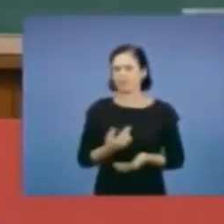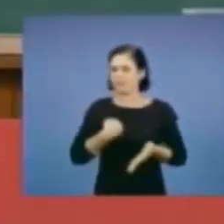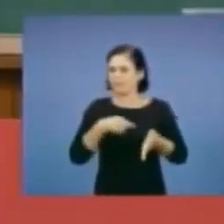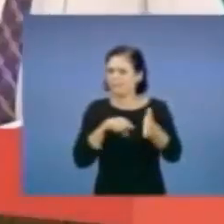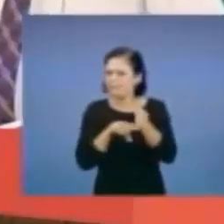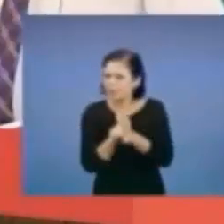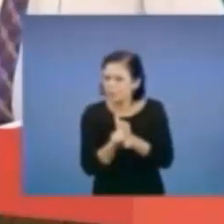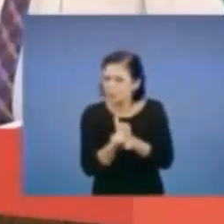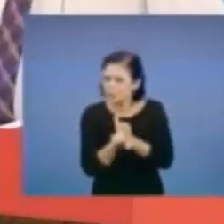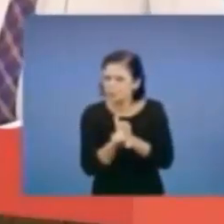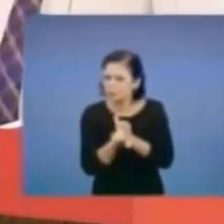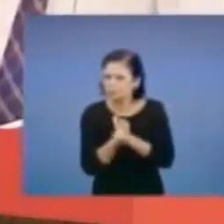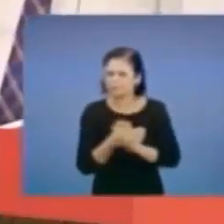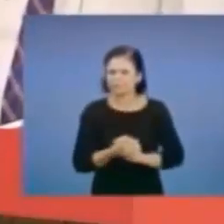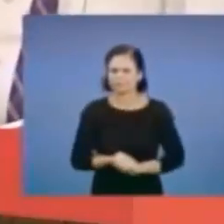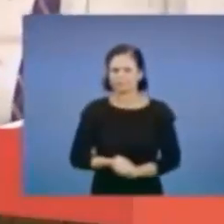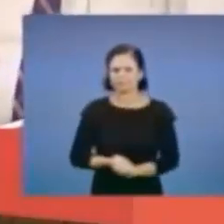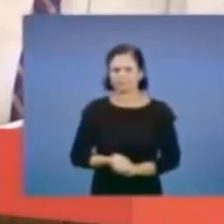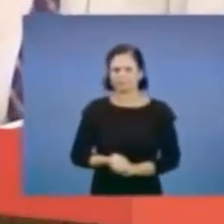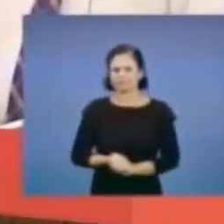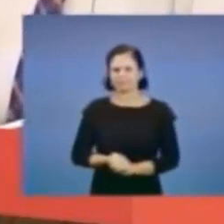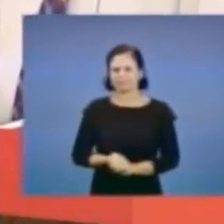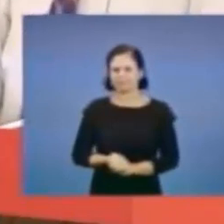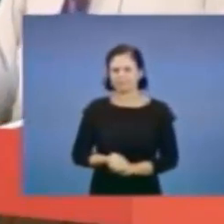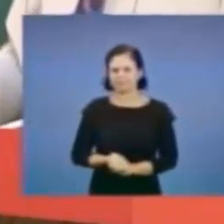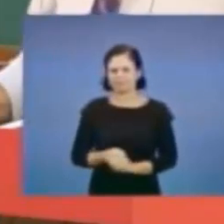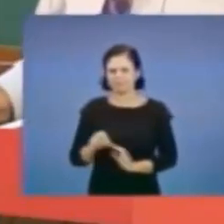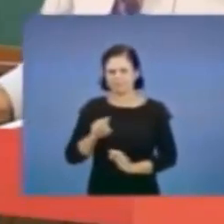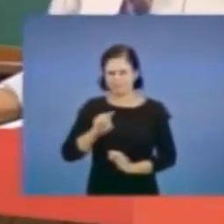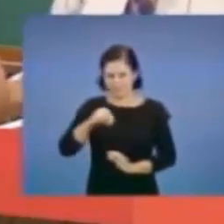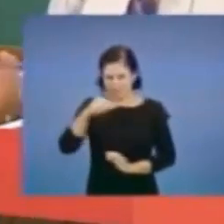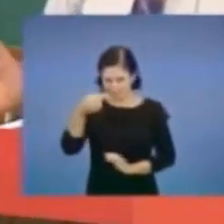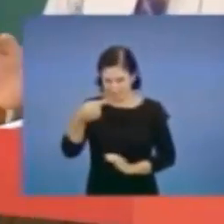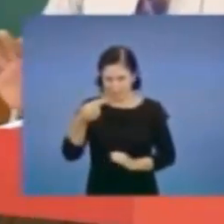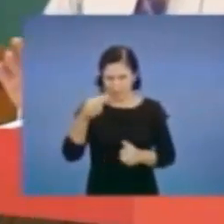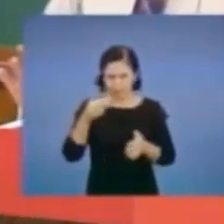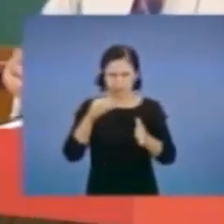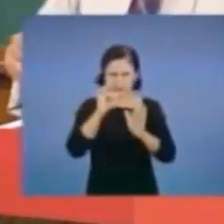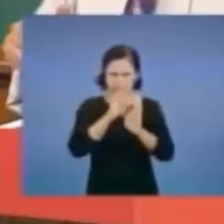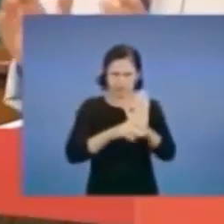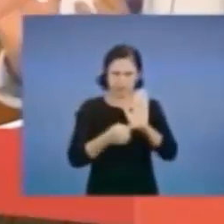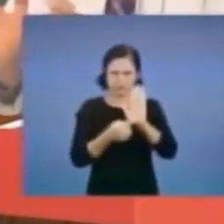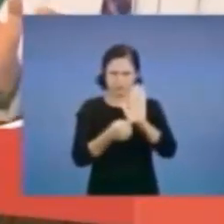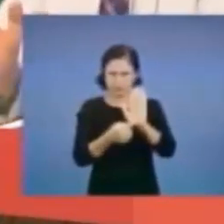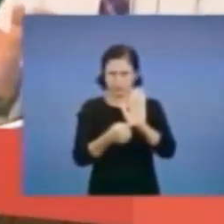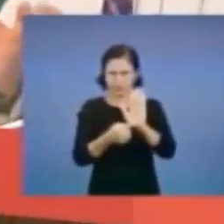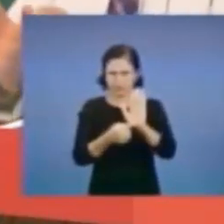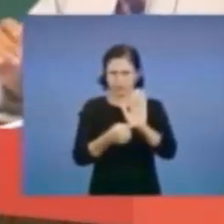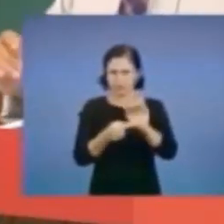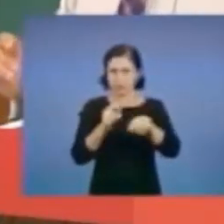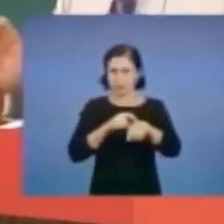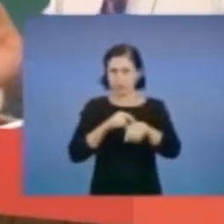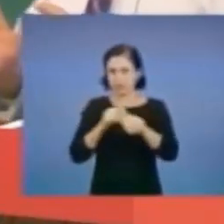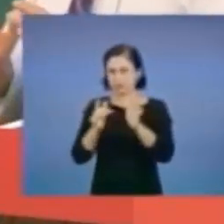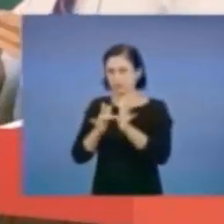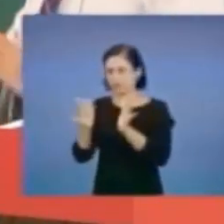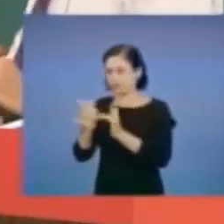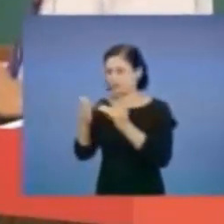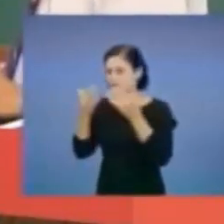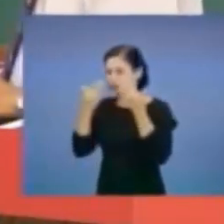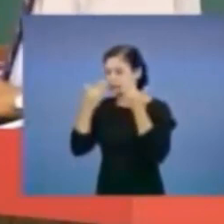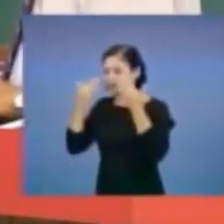well. The question is this. The brethren will see the text in which Jesus reveals